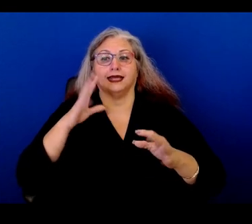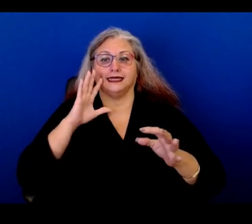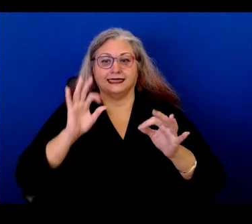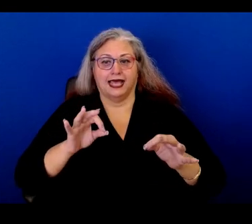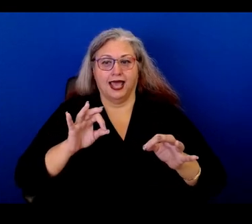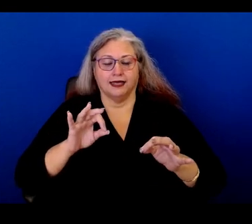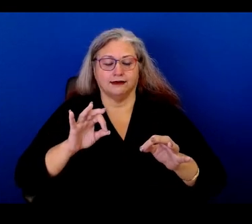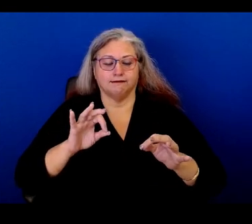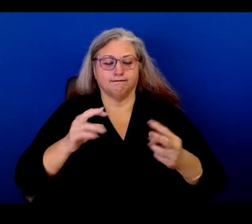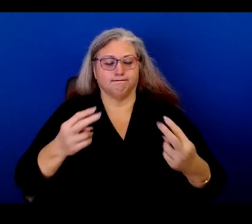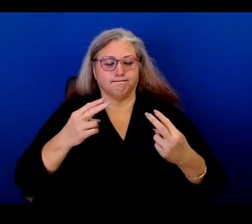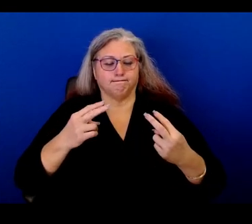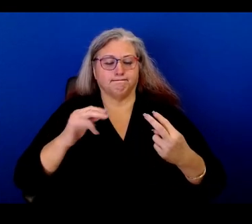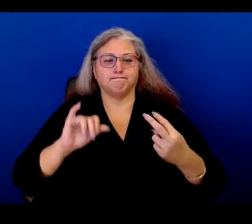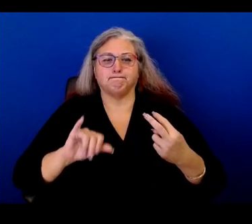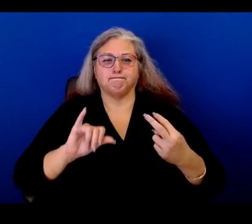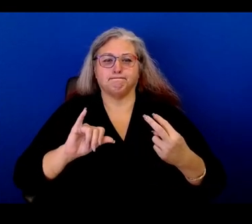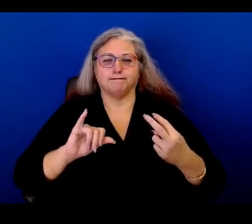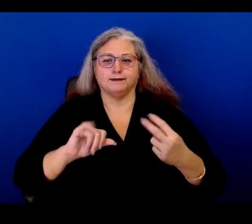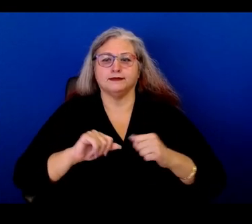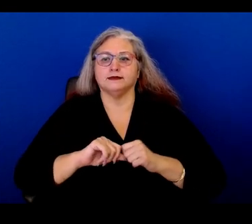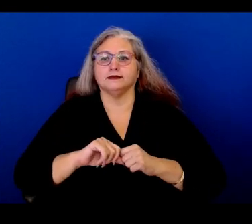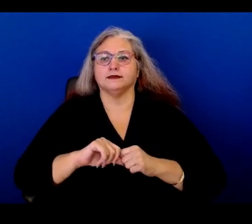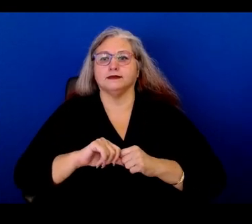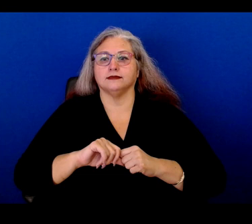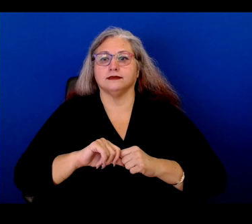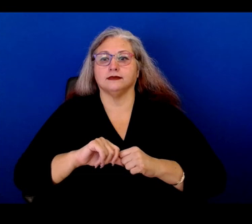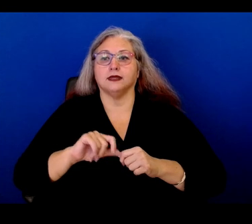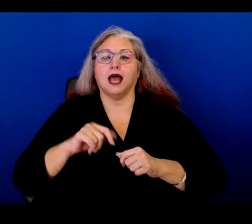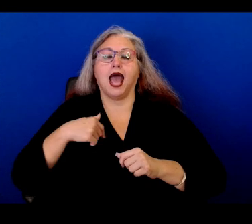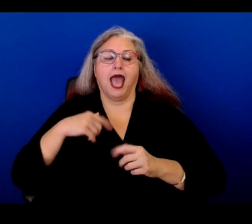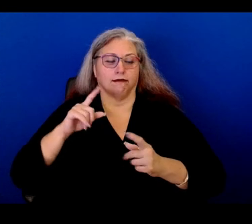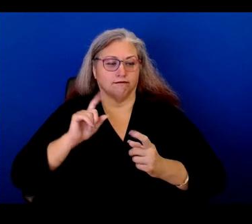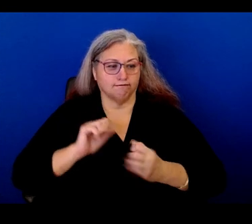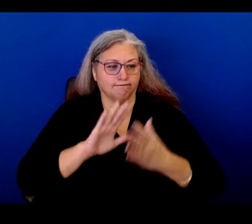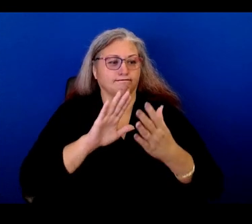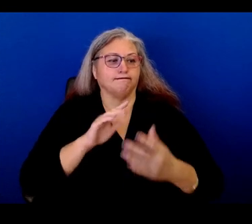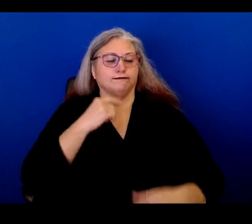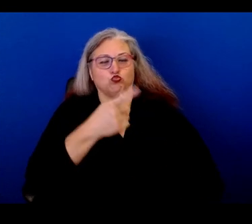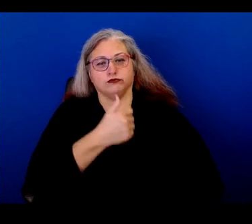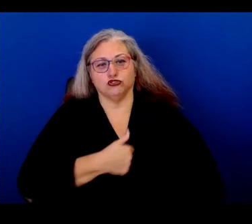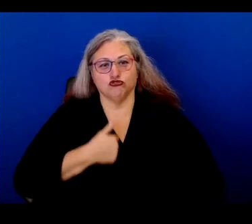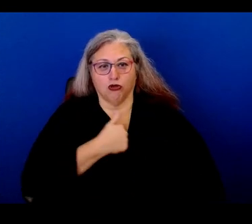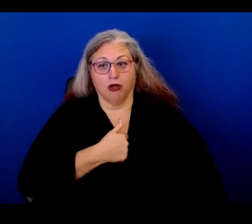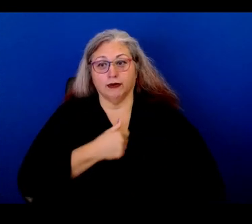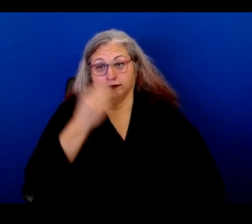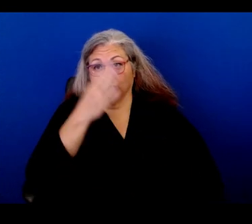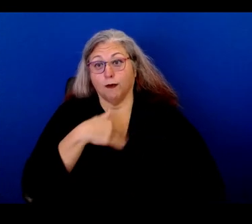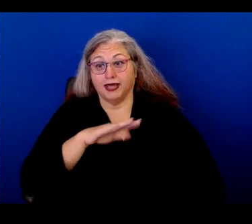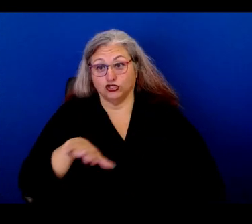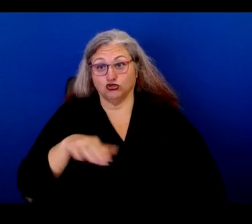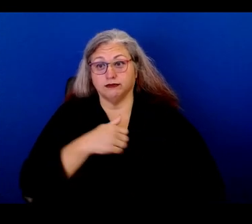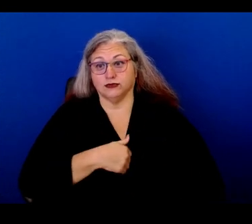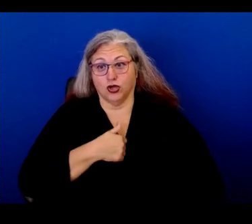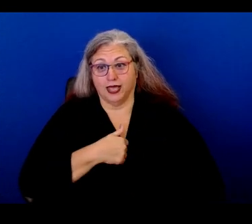said, yeah, and then went and apologized to my kids